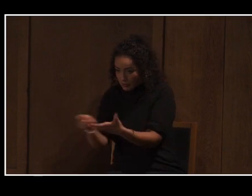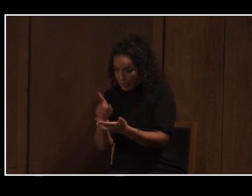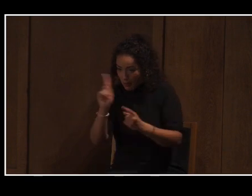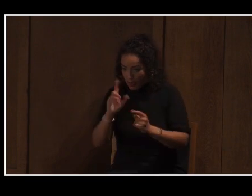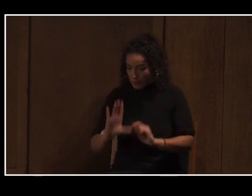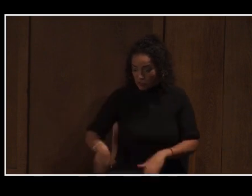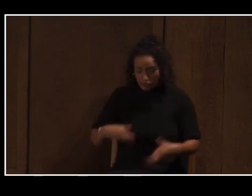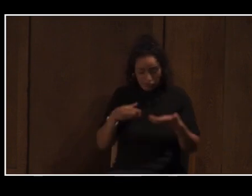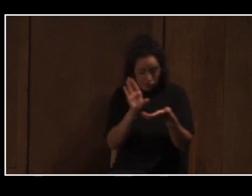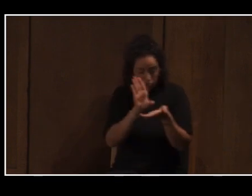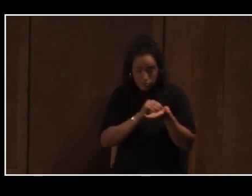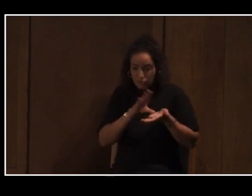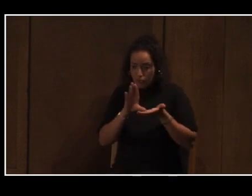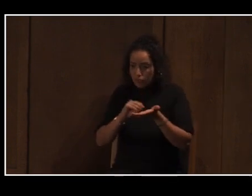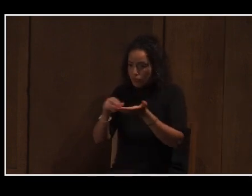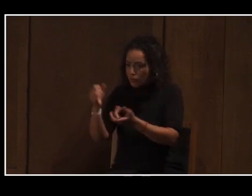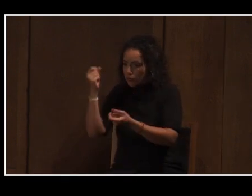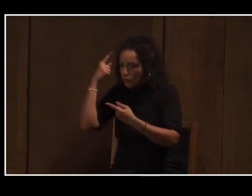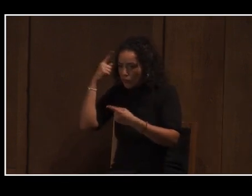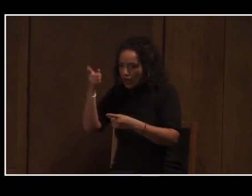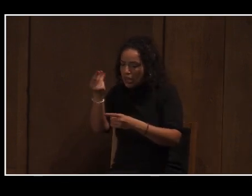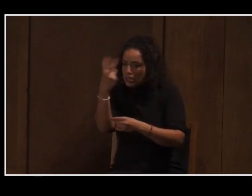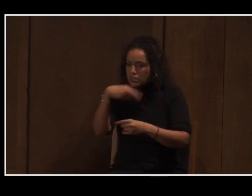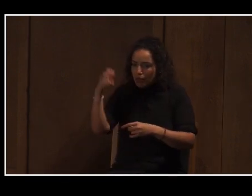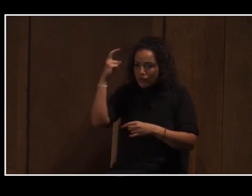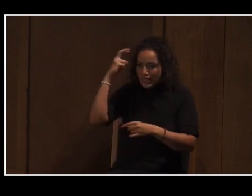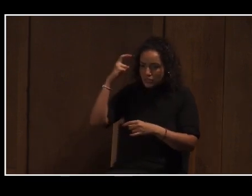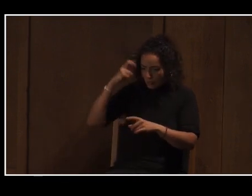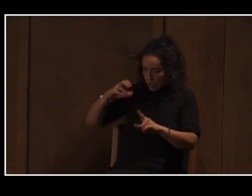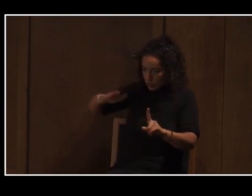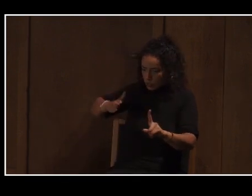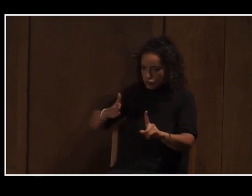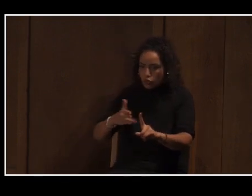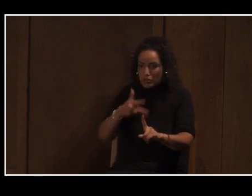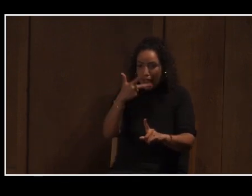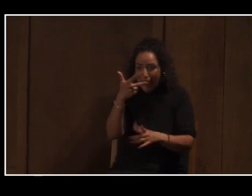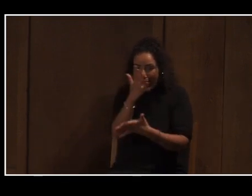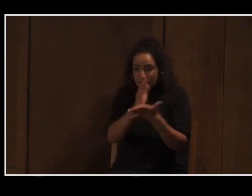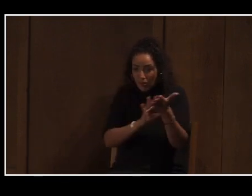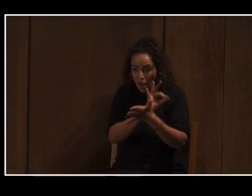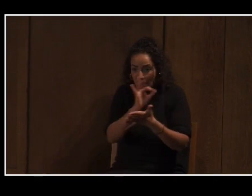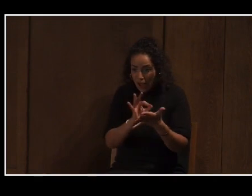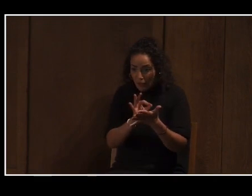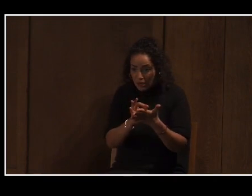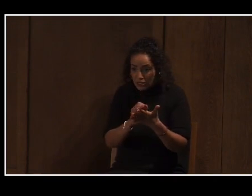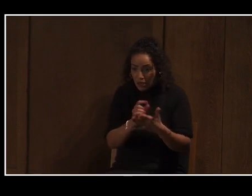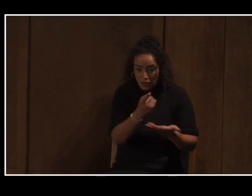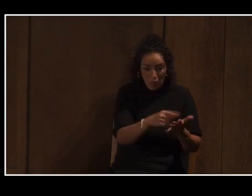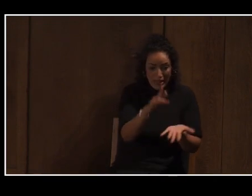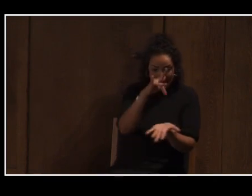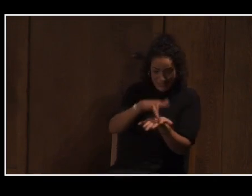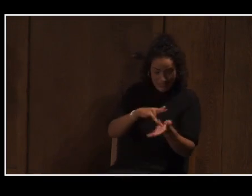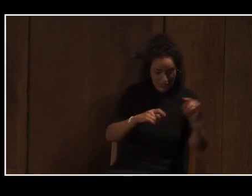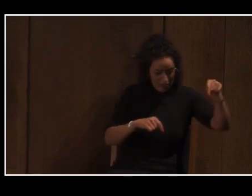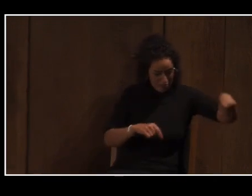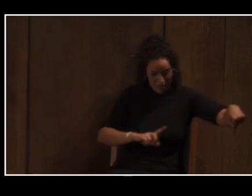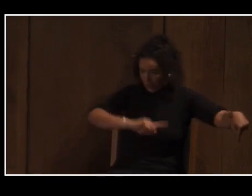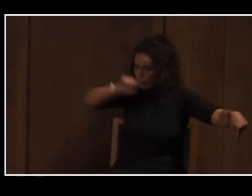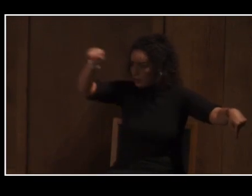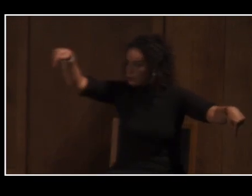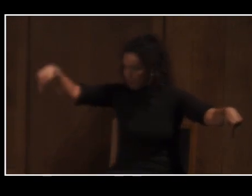out that some of these routes actually were 8.5 hours to and fro across the city. So, I mean, this was a